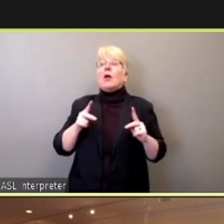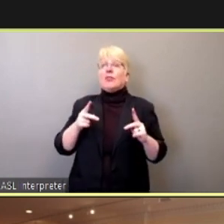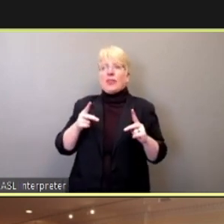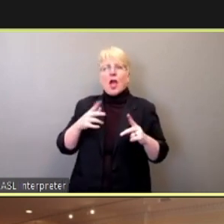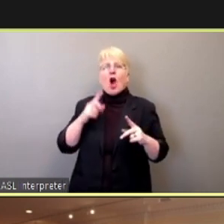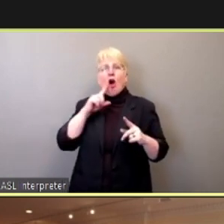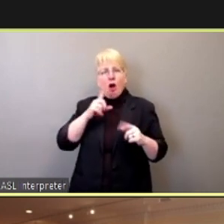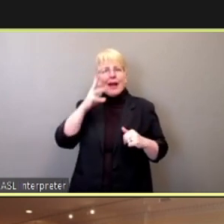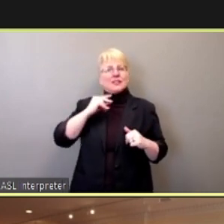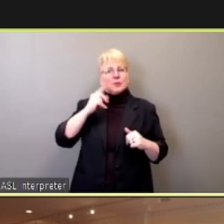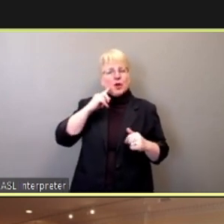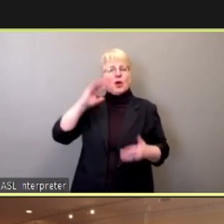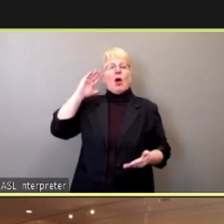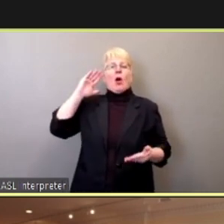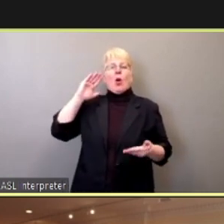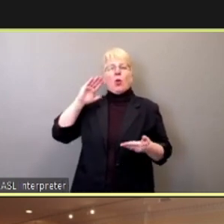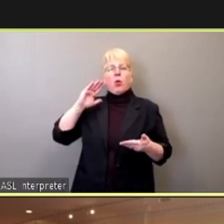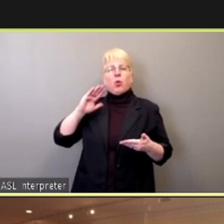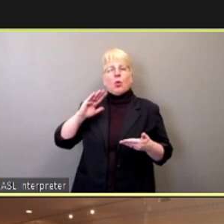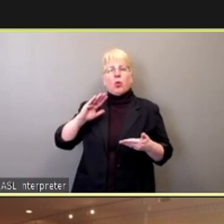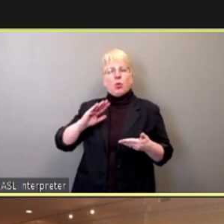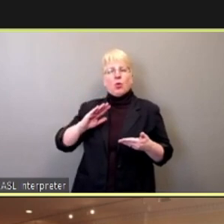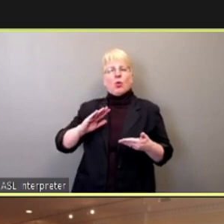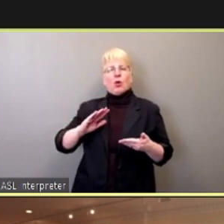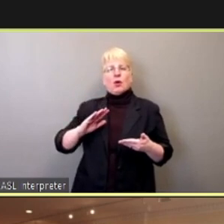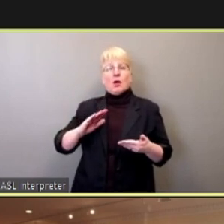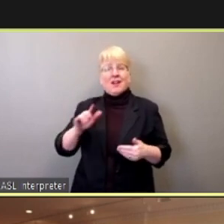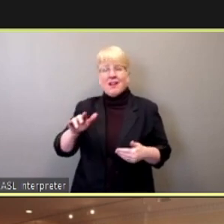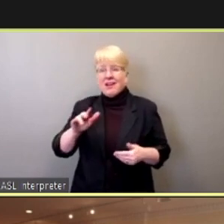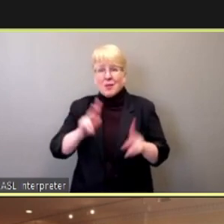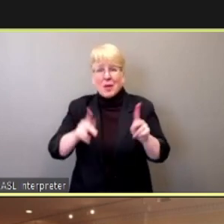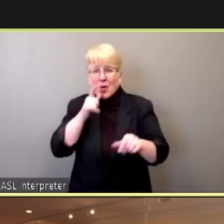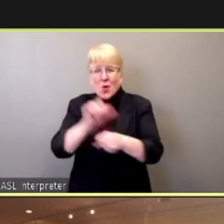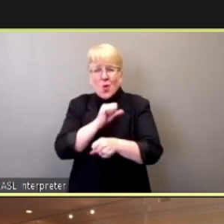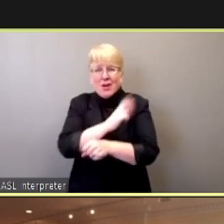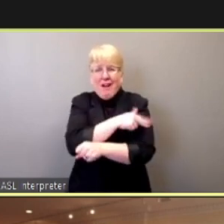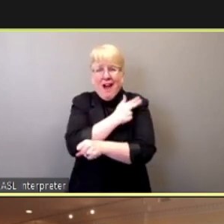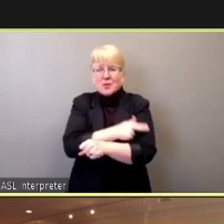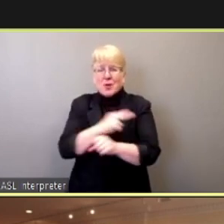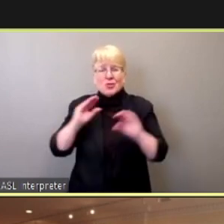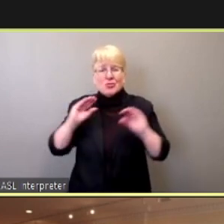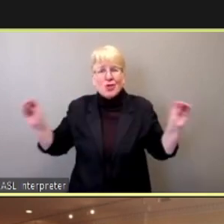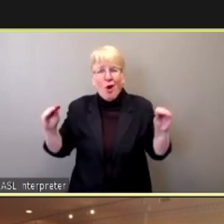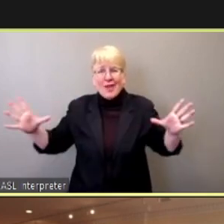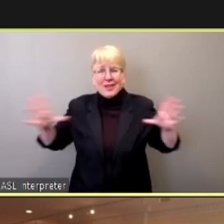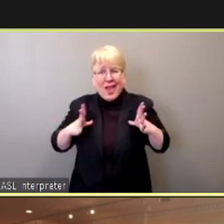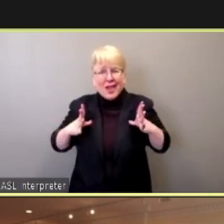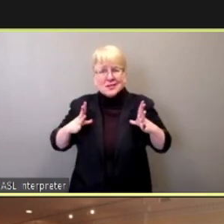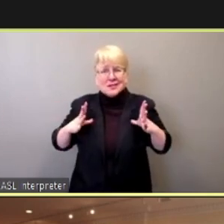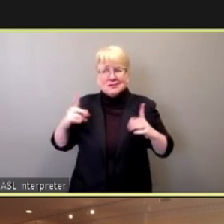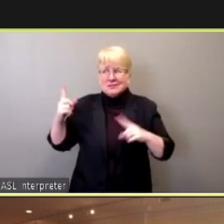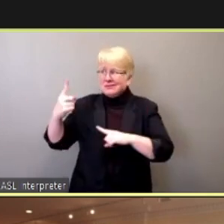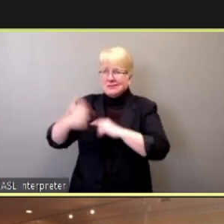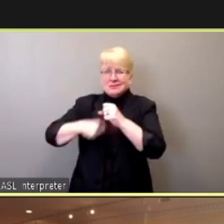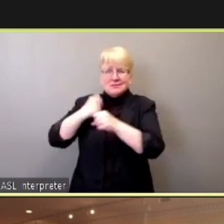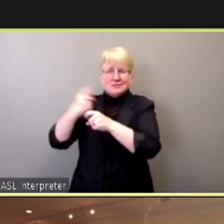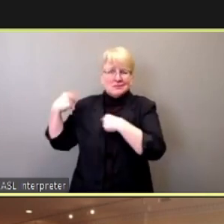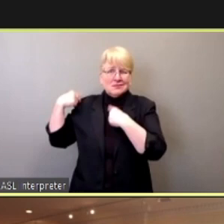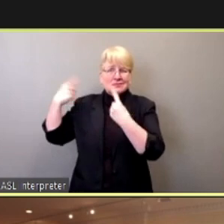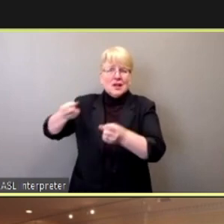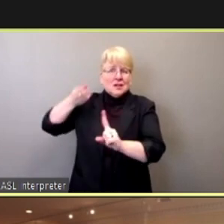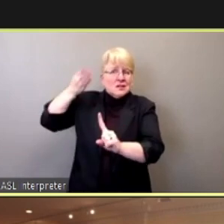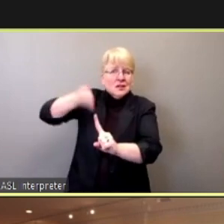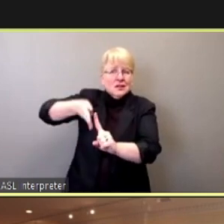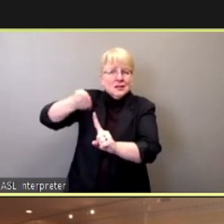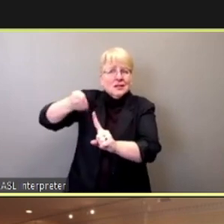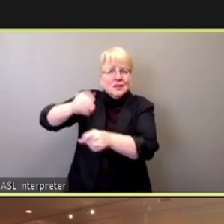tremendous relief for our healthcare workers who haven't taken a vacation in 11 months. Some are taking time off. Albuquerque hospitals, and